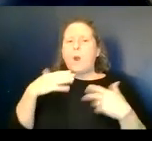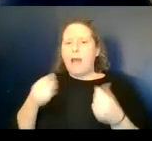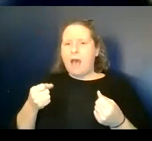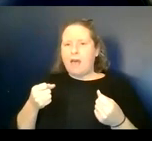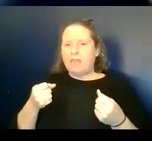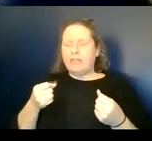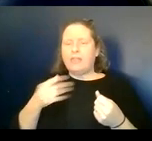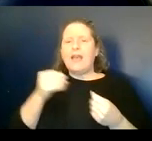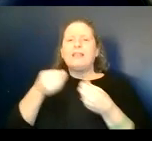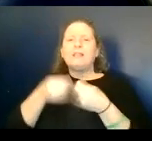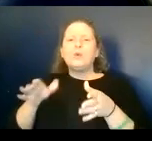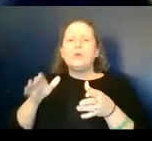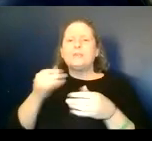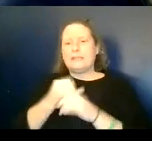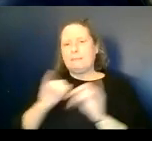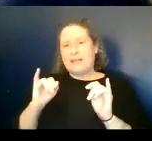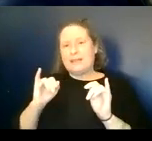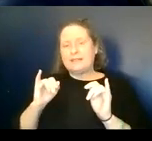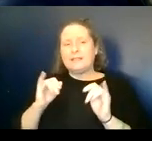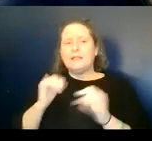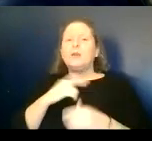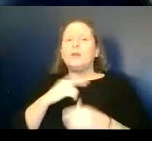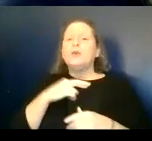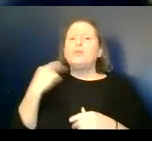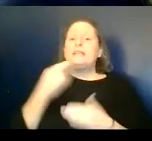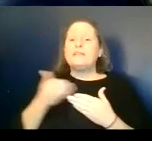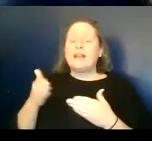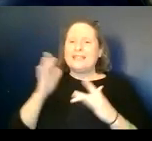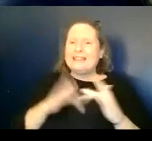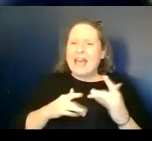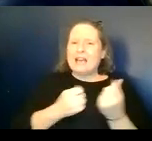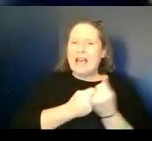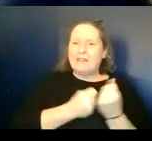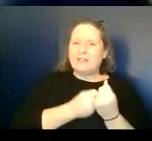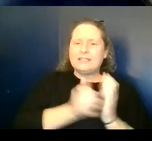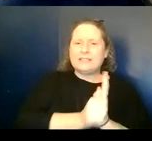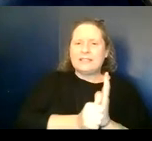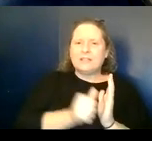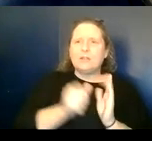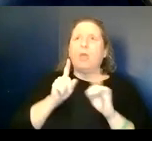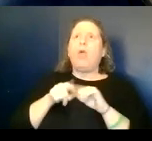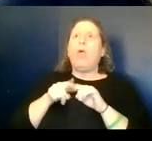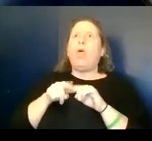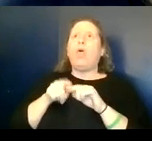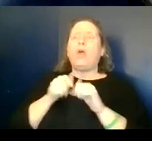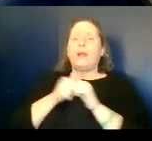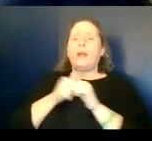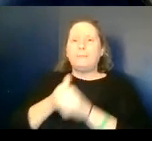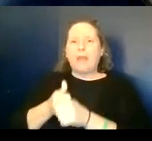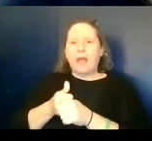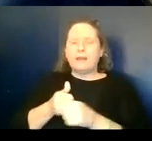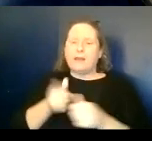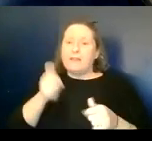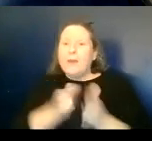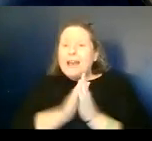Some risk factors are lack of advocacy skills. We talked about this, being compliant, having to ask for permission to go to the bathroom, not